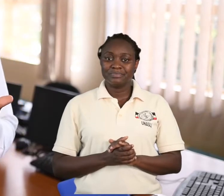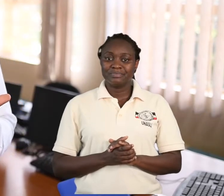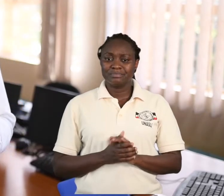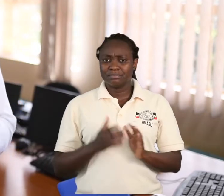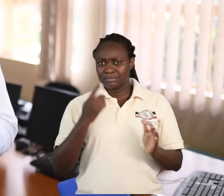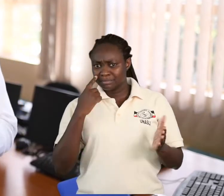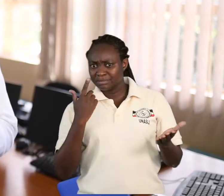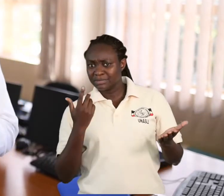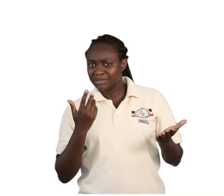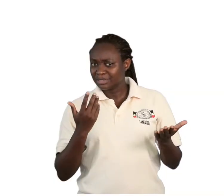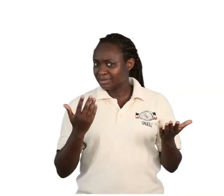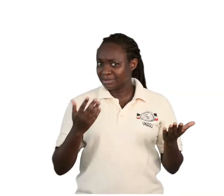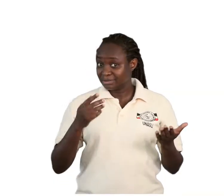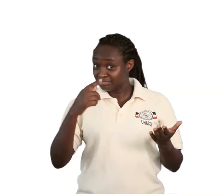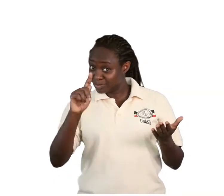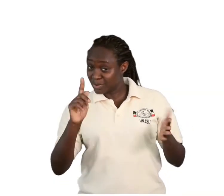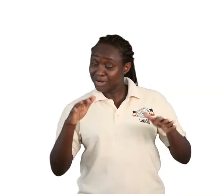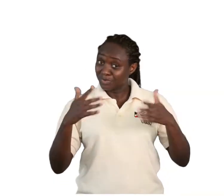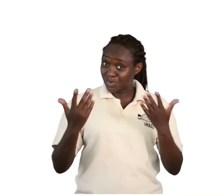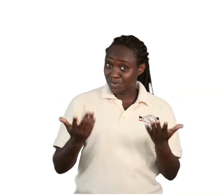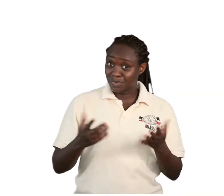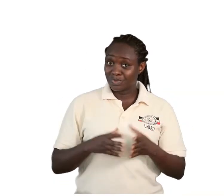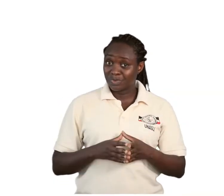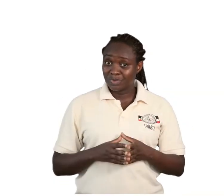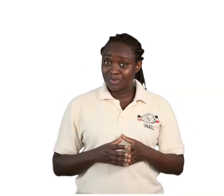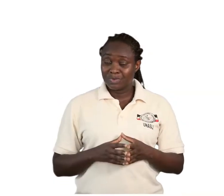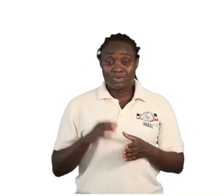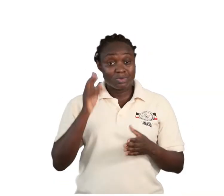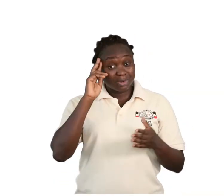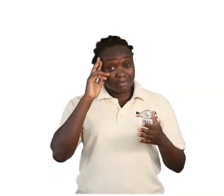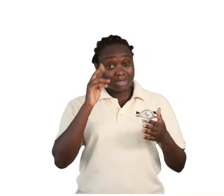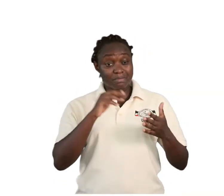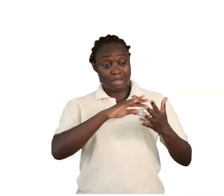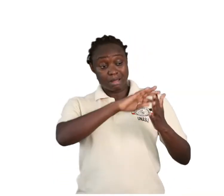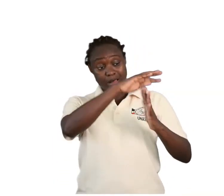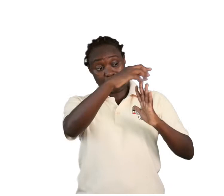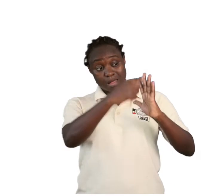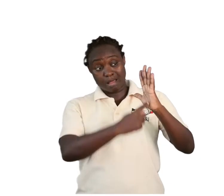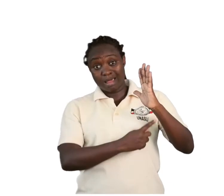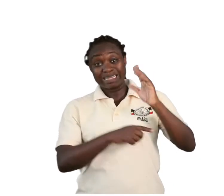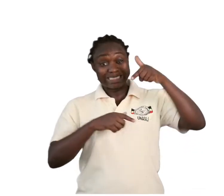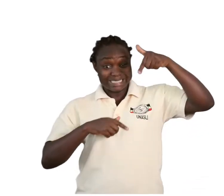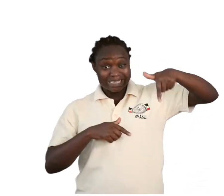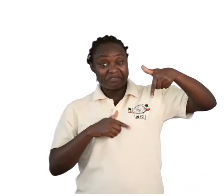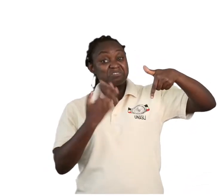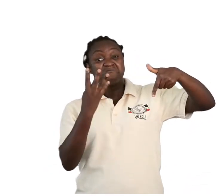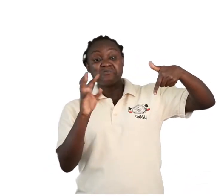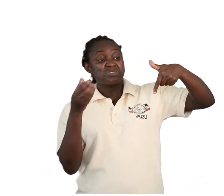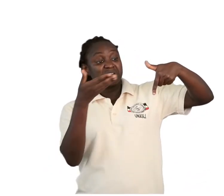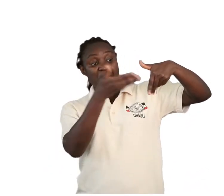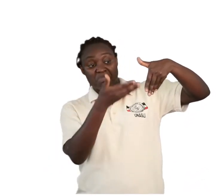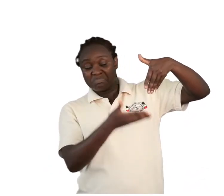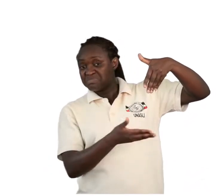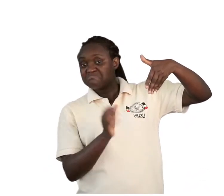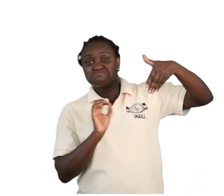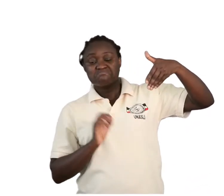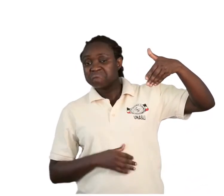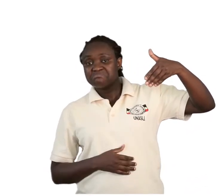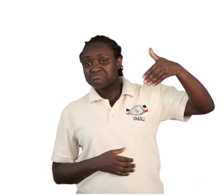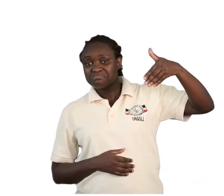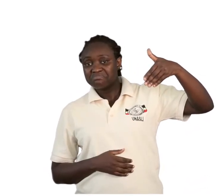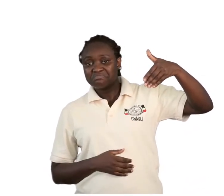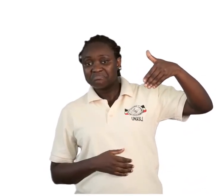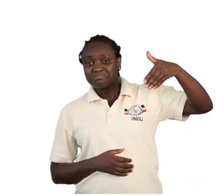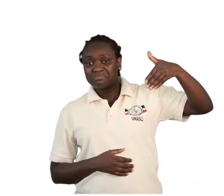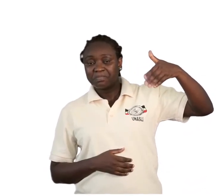right. Remember, 40 is not among the basic numerals. So what happens here